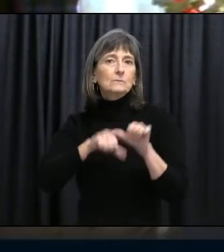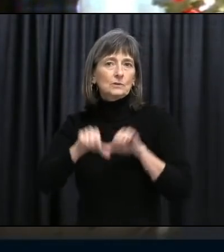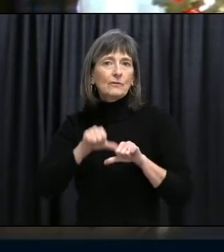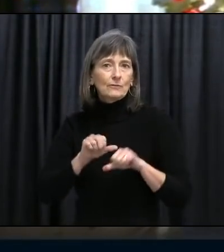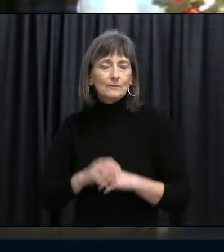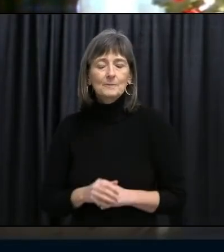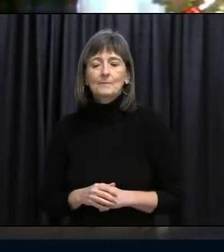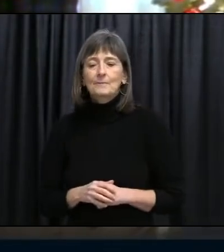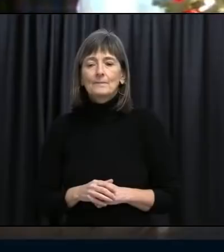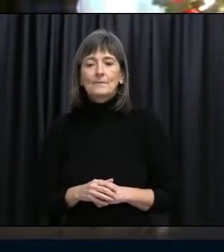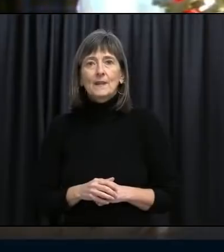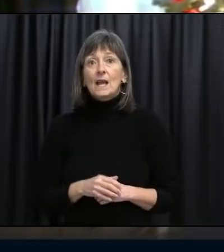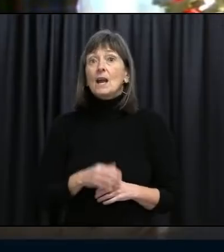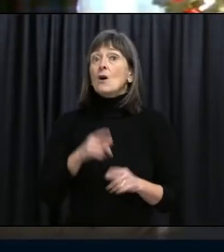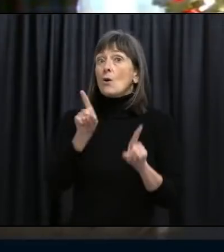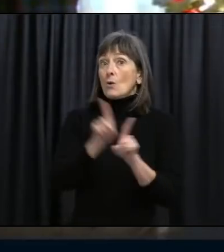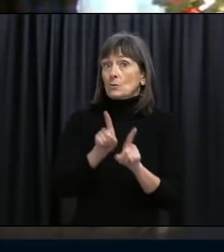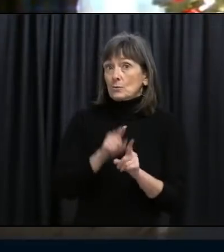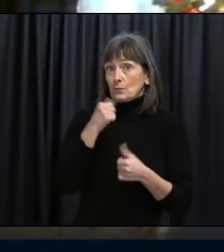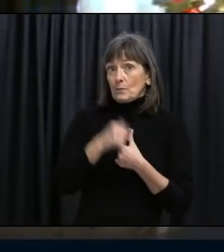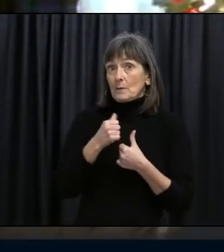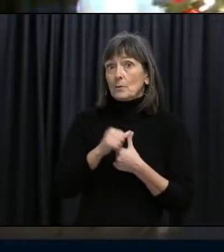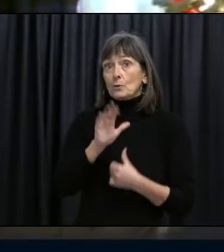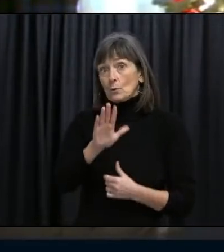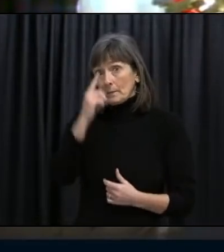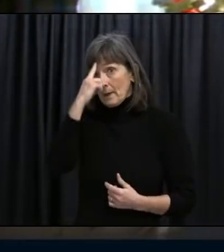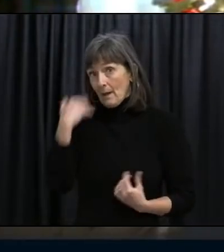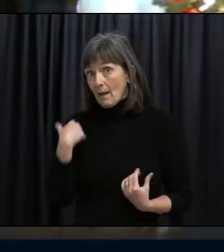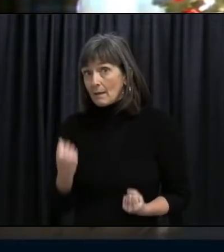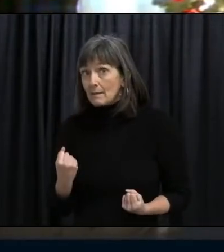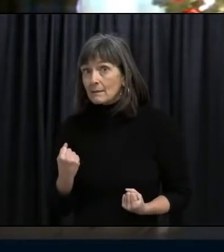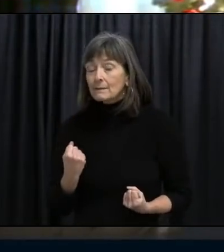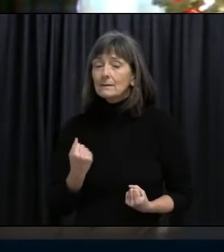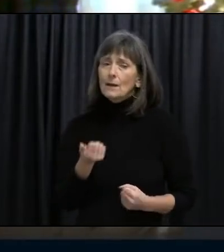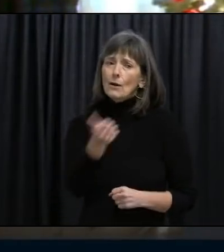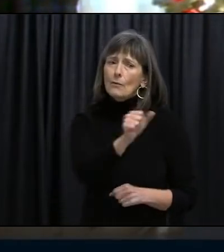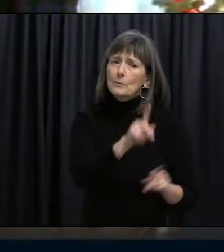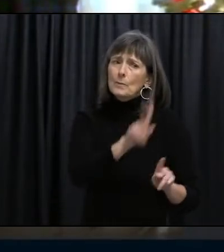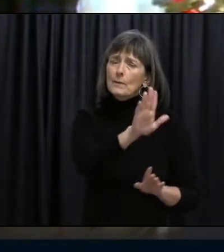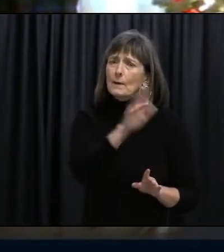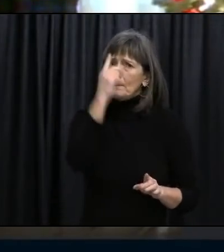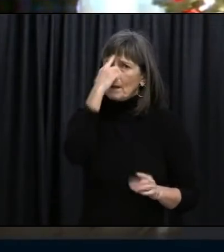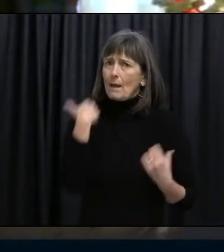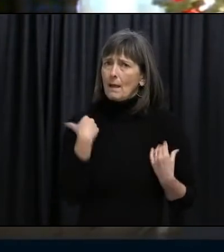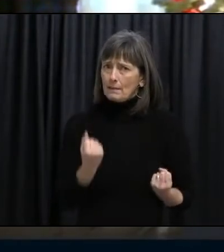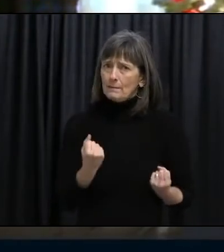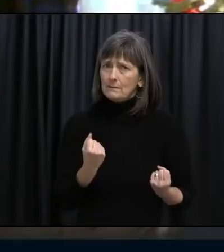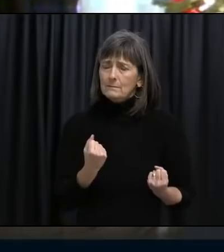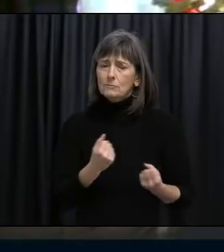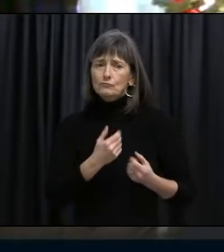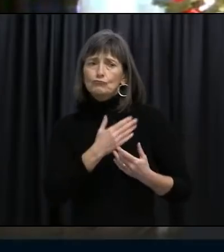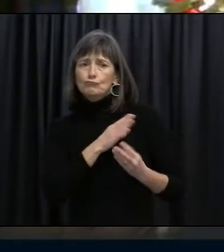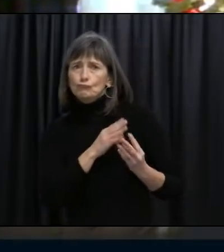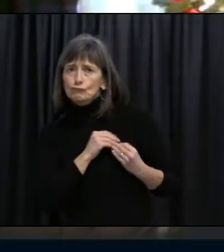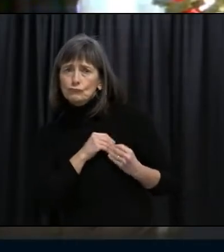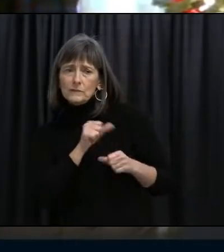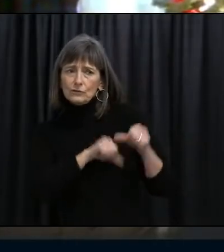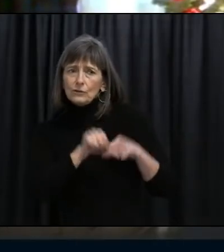and that of the mental health of those around you. Be kind and patient to yourself and